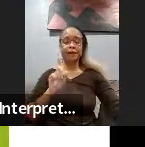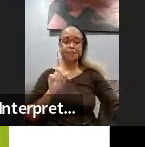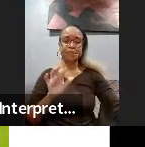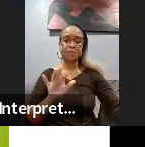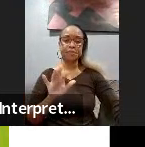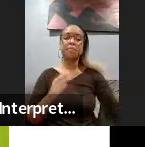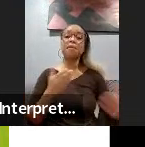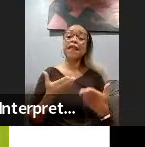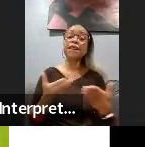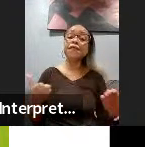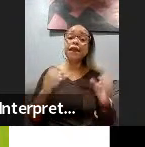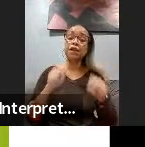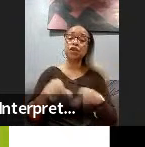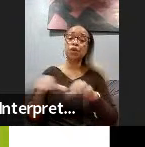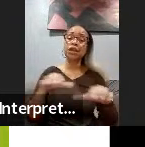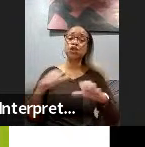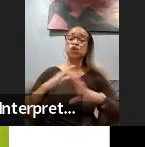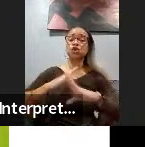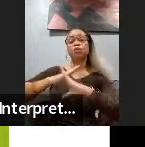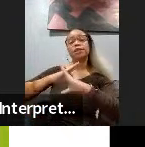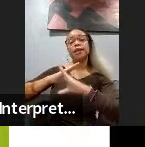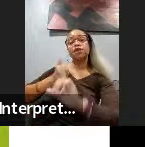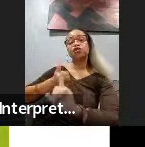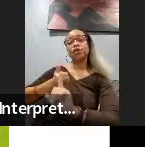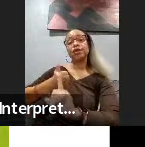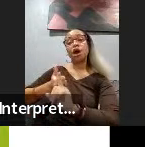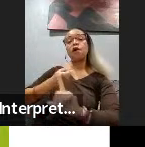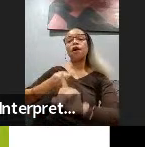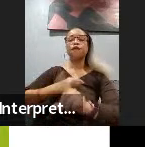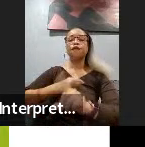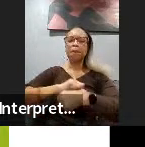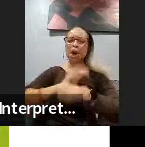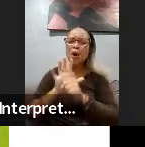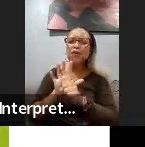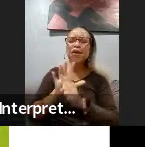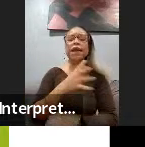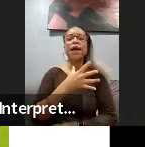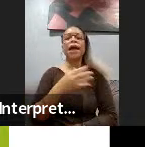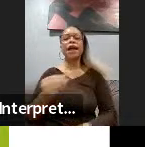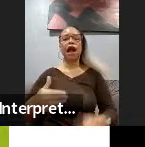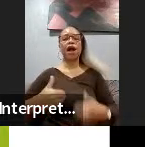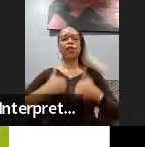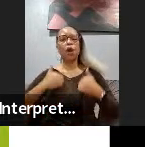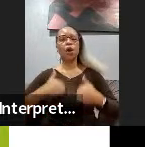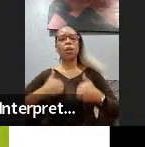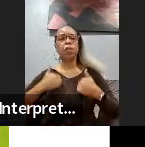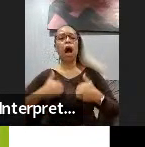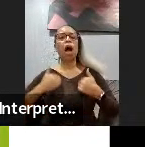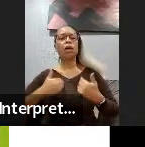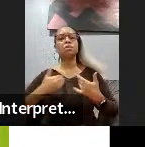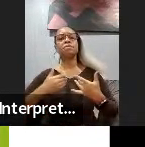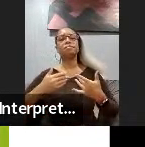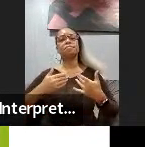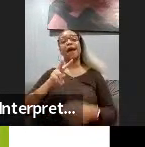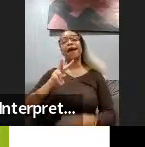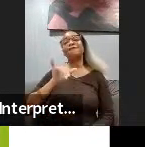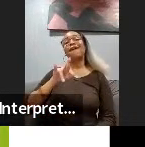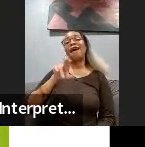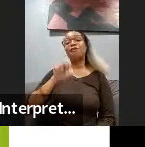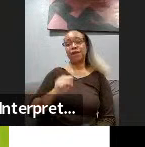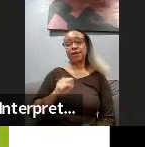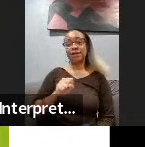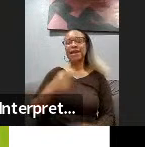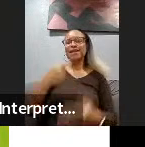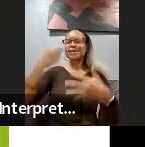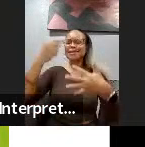things that you can do, again, to protect yourself from COVID, but other respiratory viruses as well. There's detailed information about getting